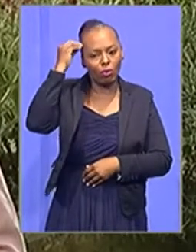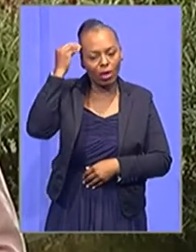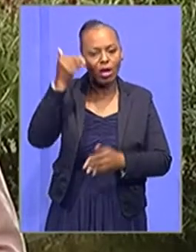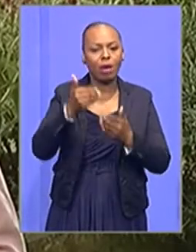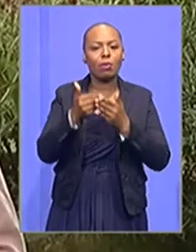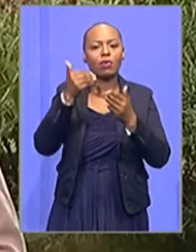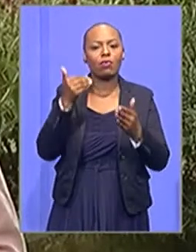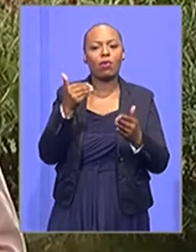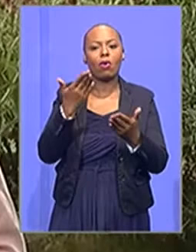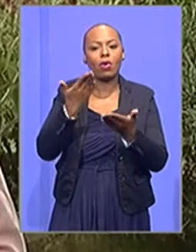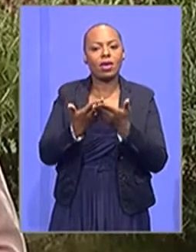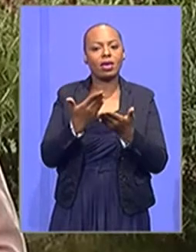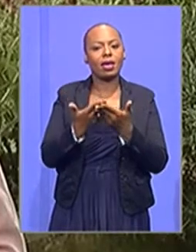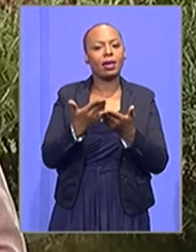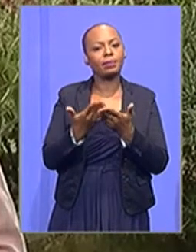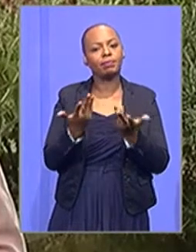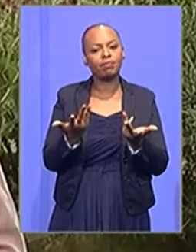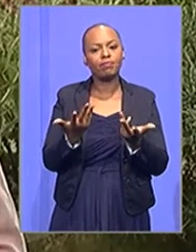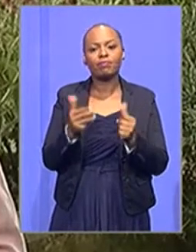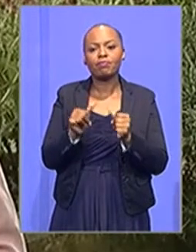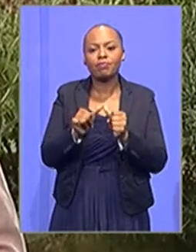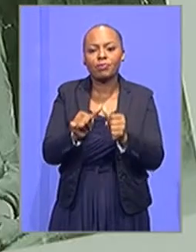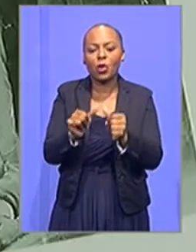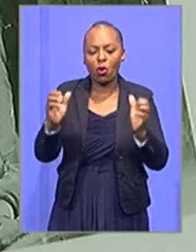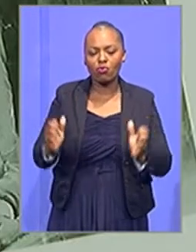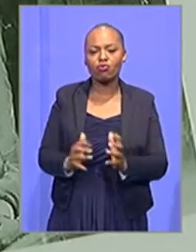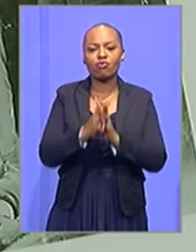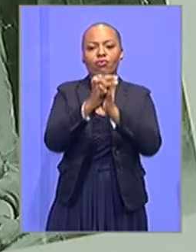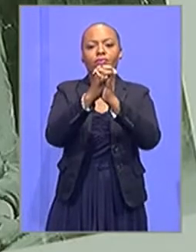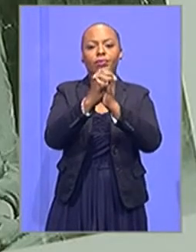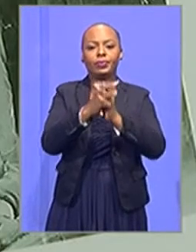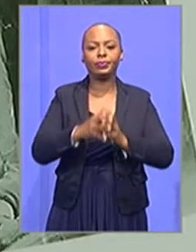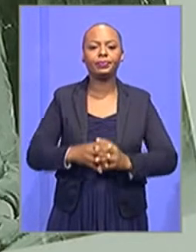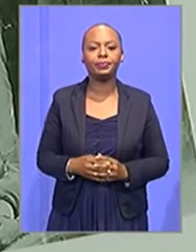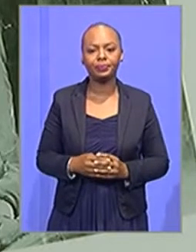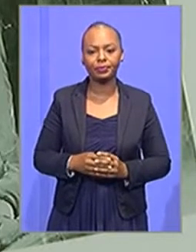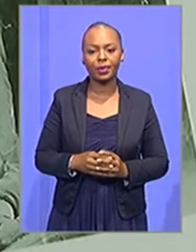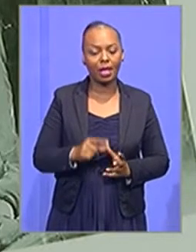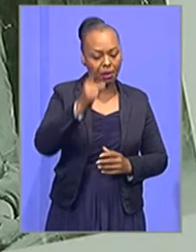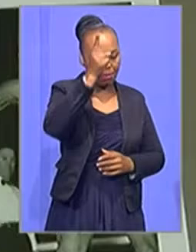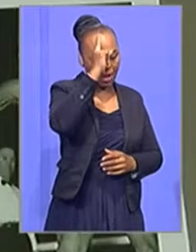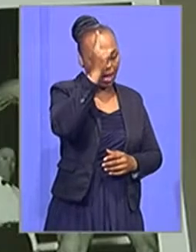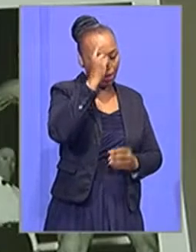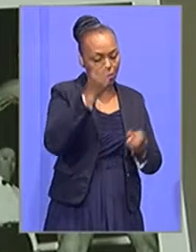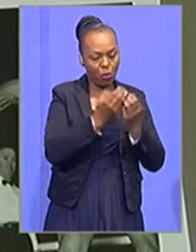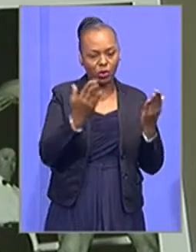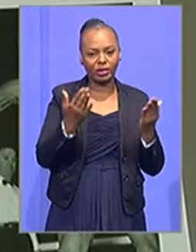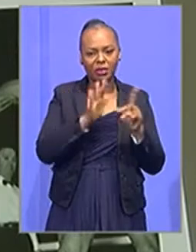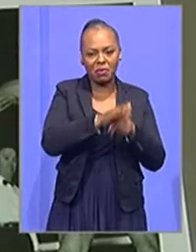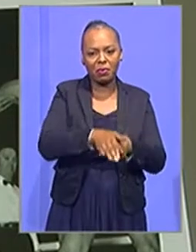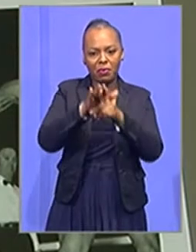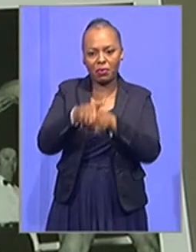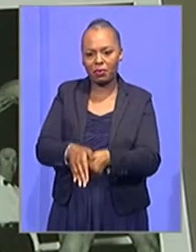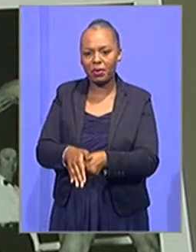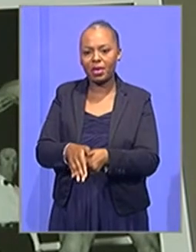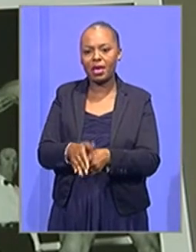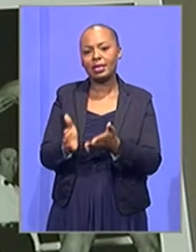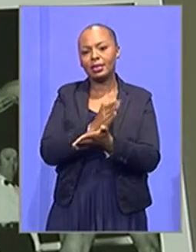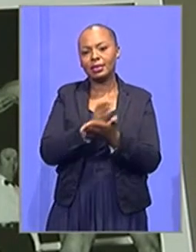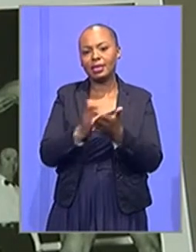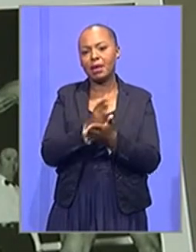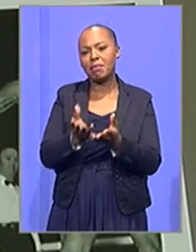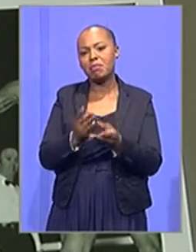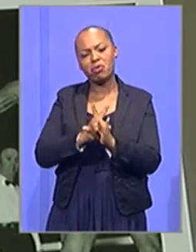move on in a unified way. Le ge mo batho baso ba be ba gateletswe ba bangwe ba gonne go fitlhelela gole ka